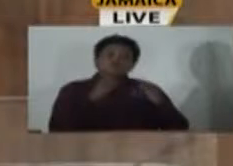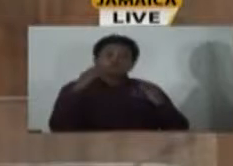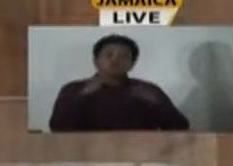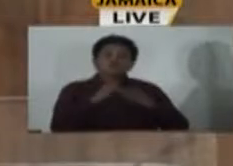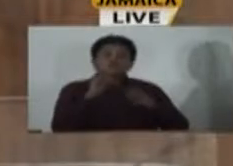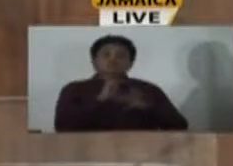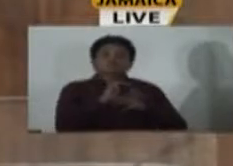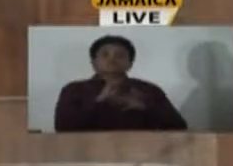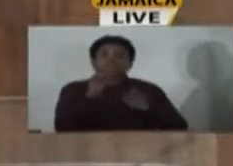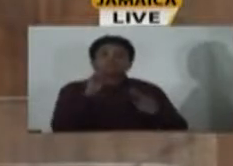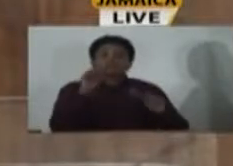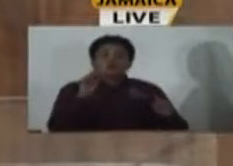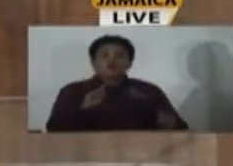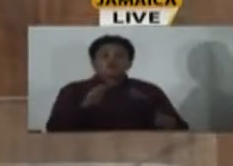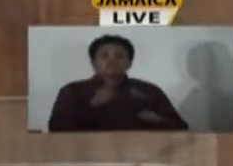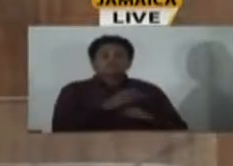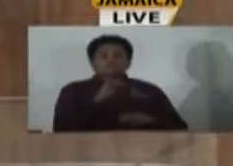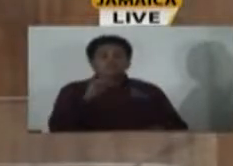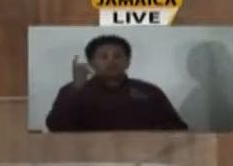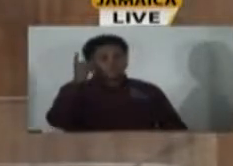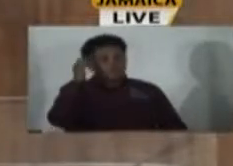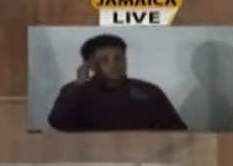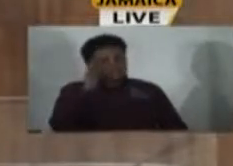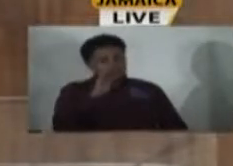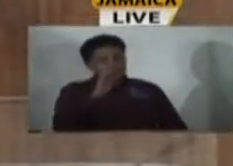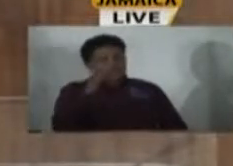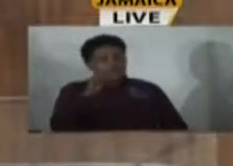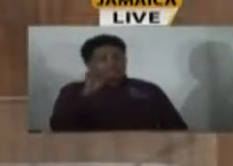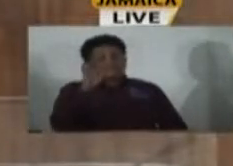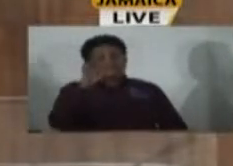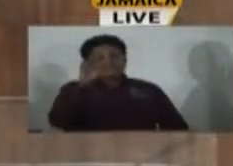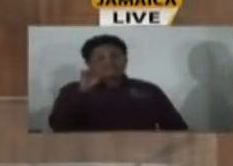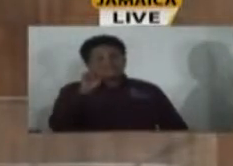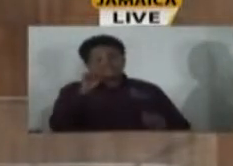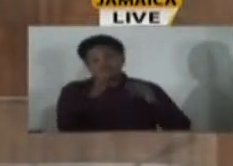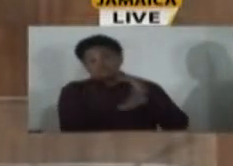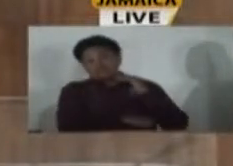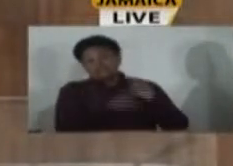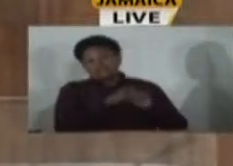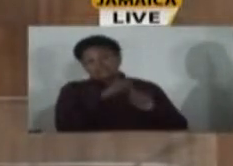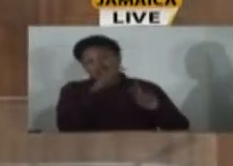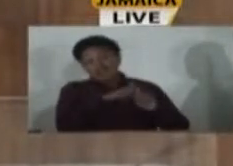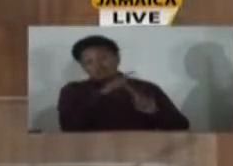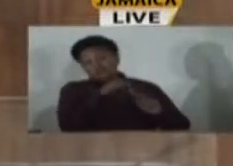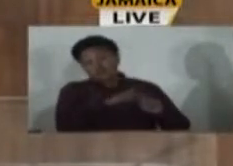ministerial orders made by the Prime Minister, the fixed penalty applicable to such an